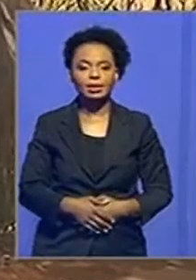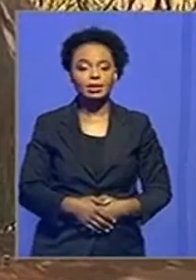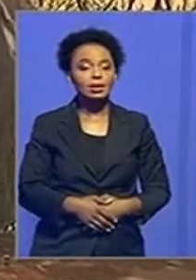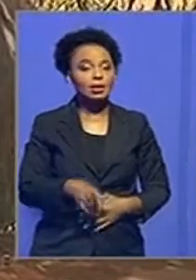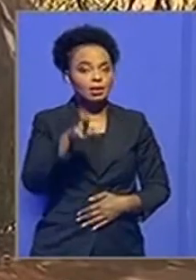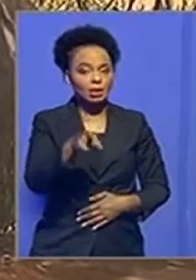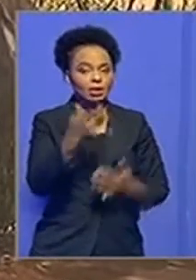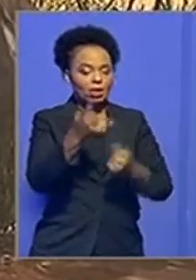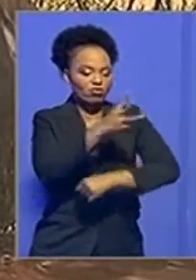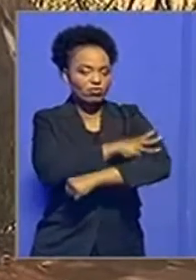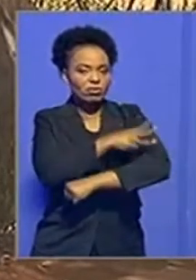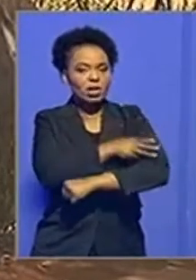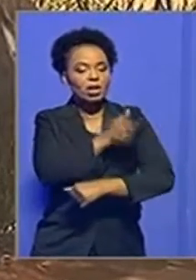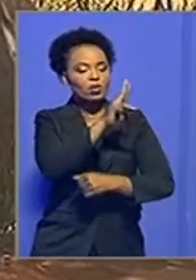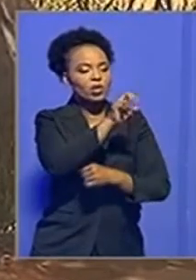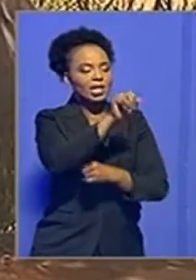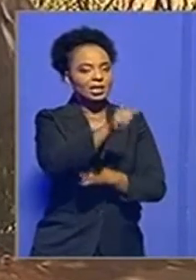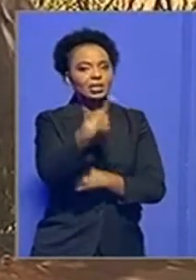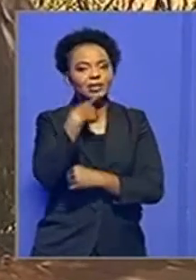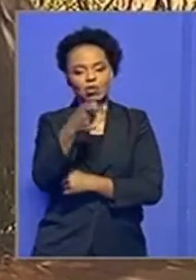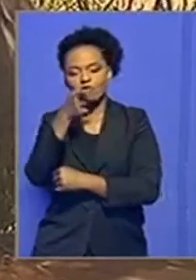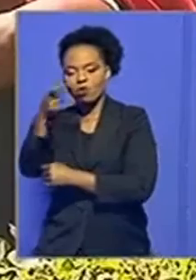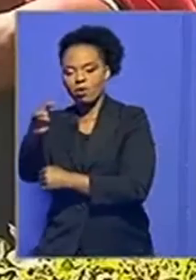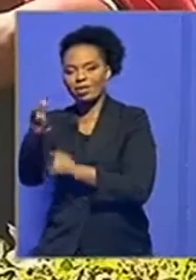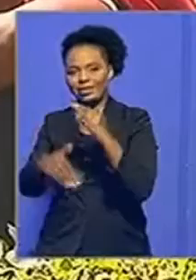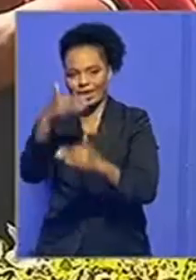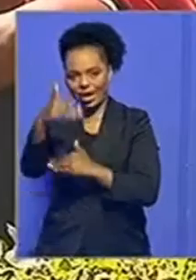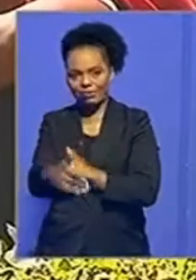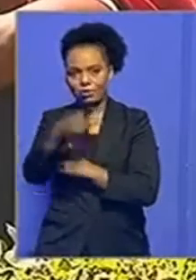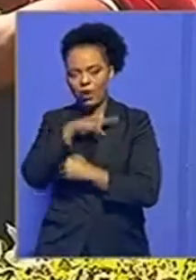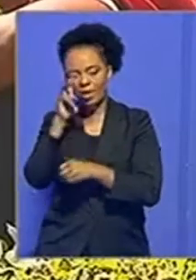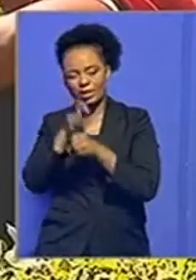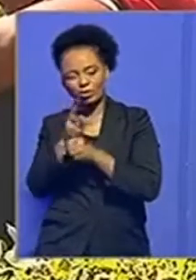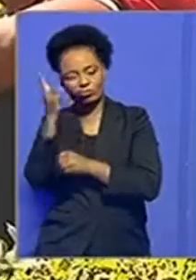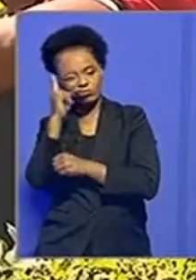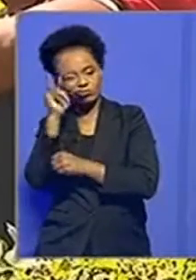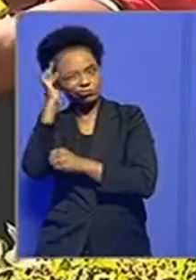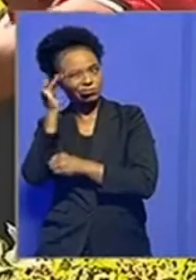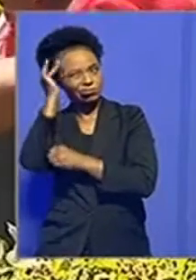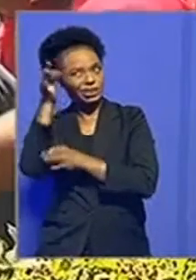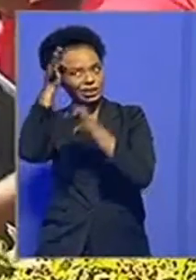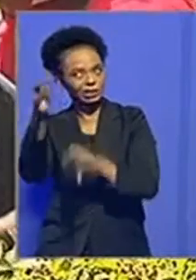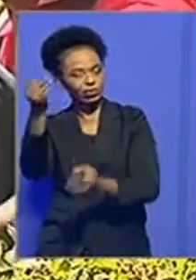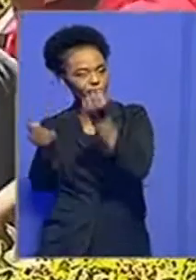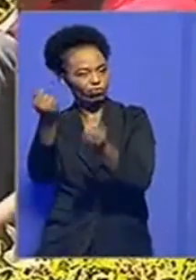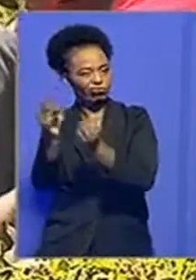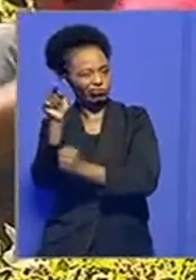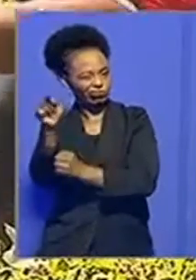ba UNISA boare bo tlile go tshwaela morago ga go sekaseka ka tlholo le go ikgolaganya le banna le seabe ba ba